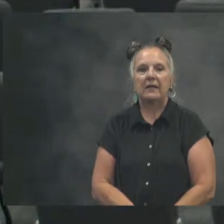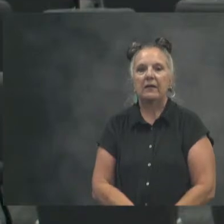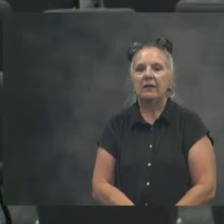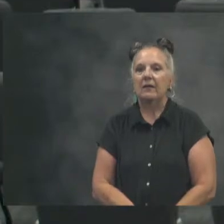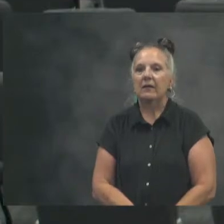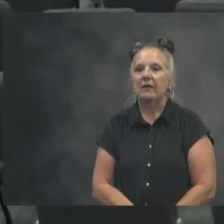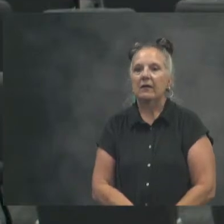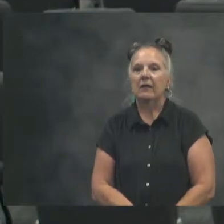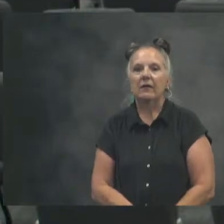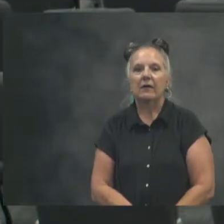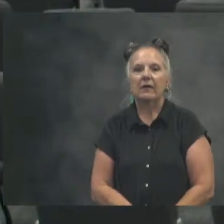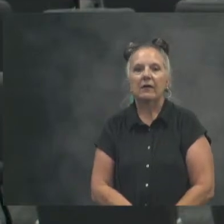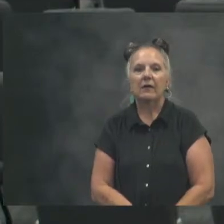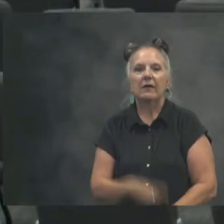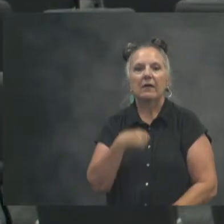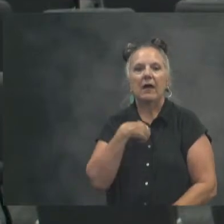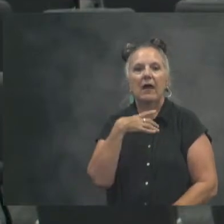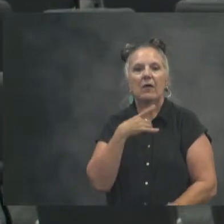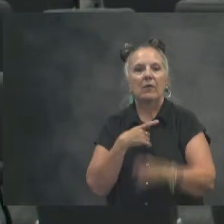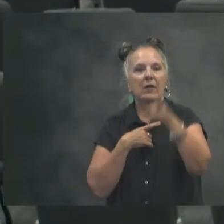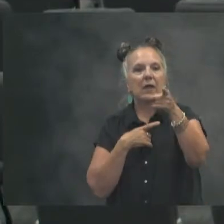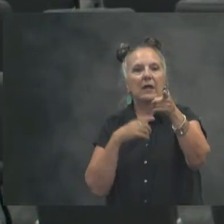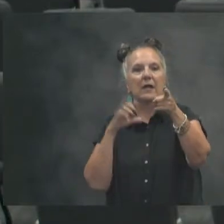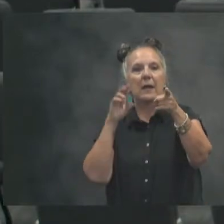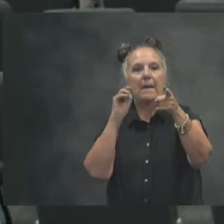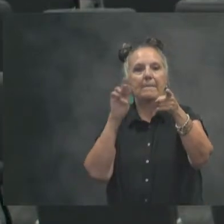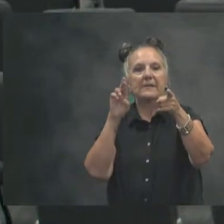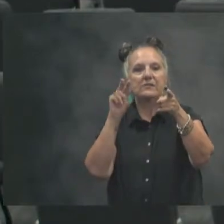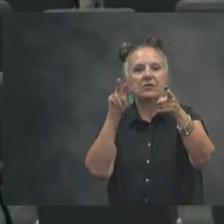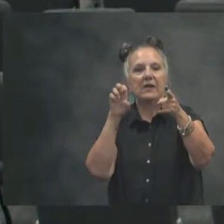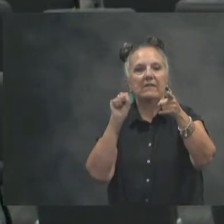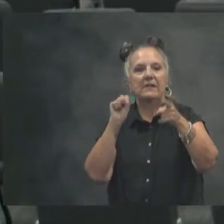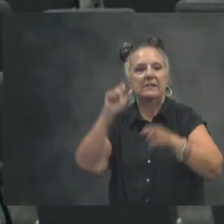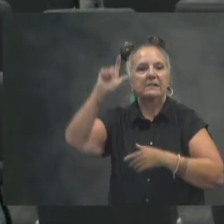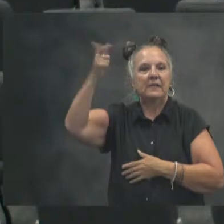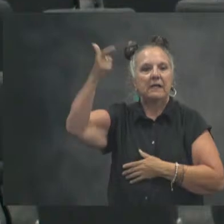like to ask my fellow committee member, Mr. Evans, if he would please second